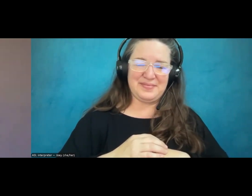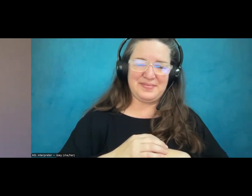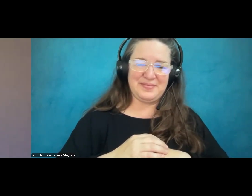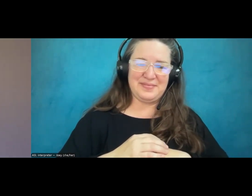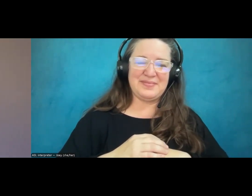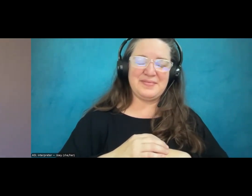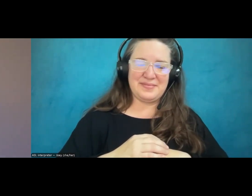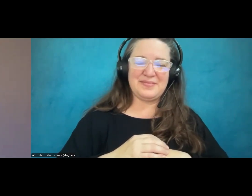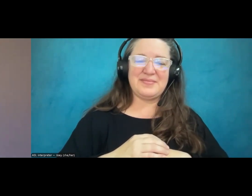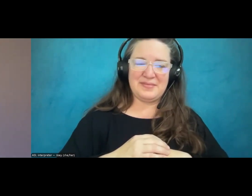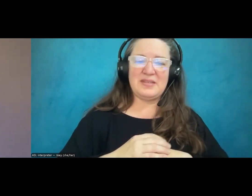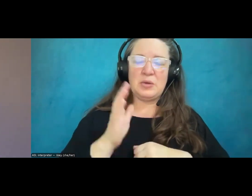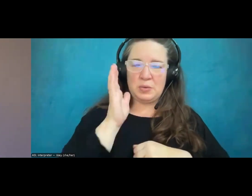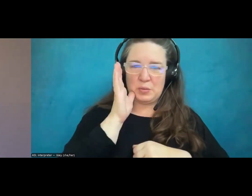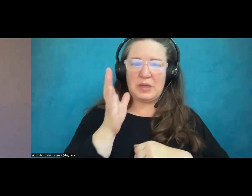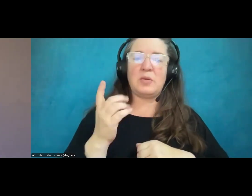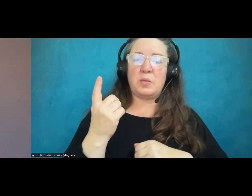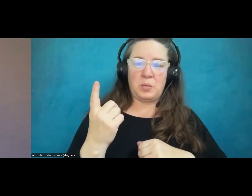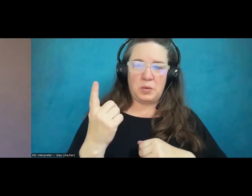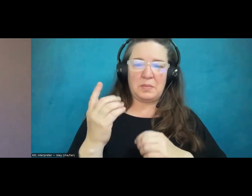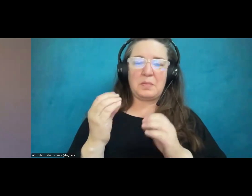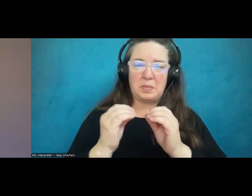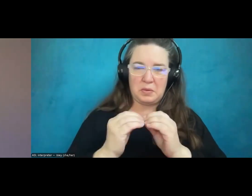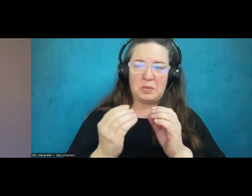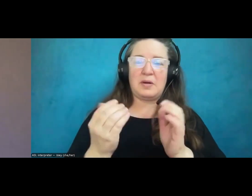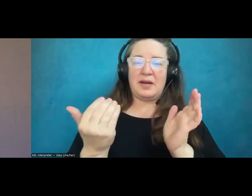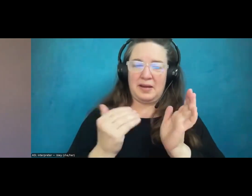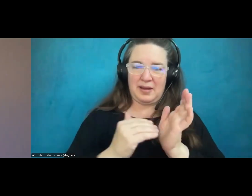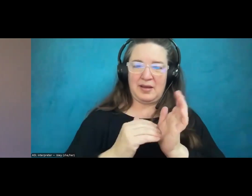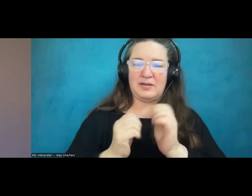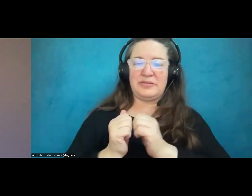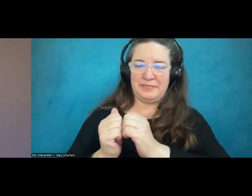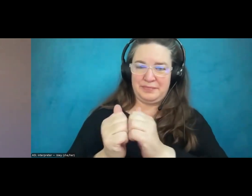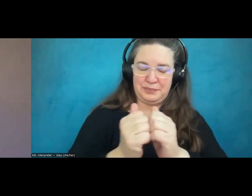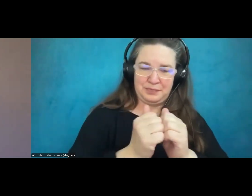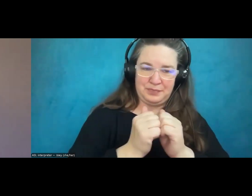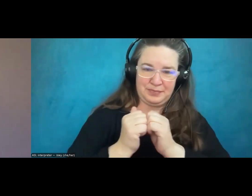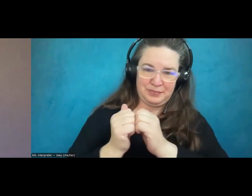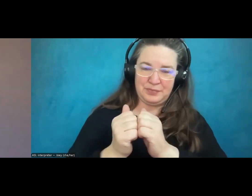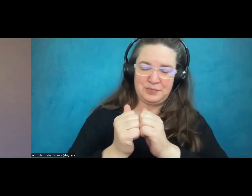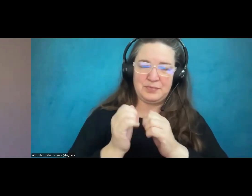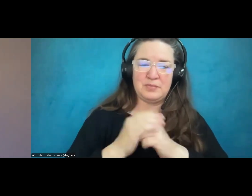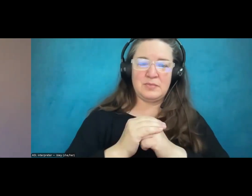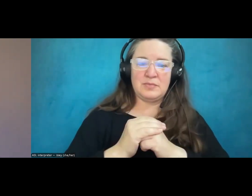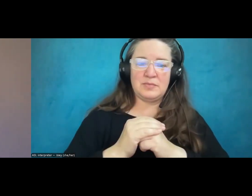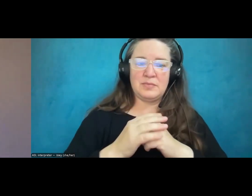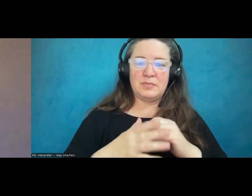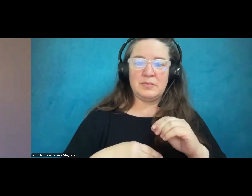Great. So we're going to do one more all together. Wherever you are, head towards the end of an out breath.